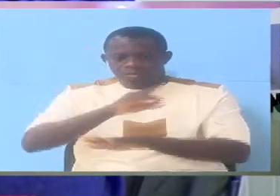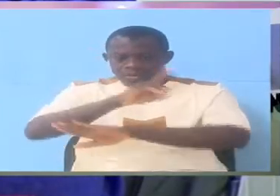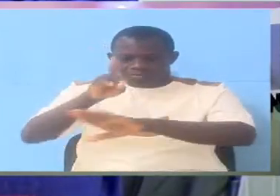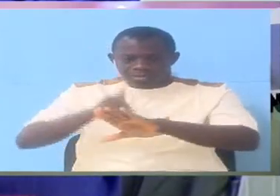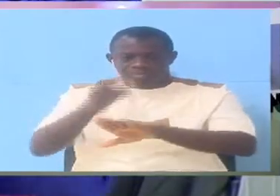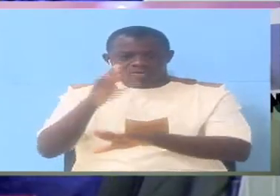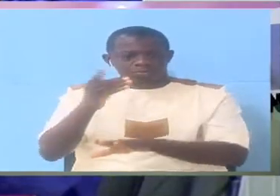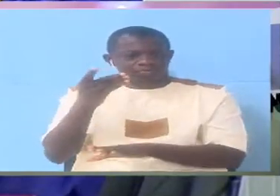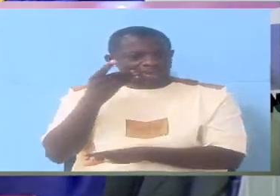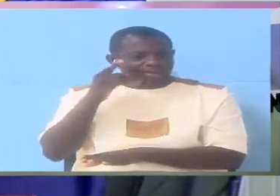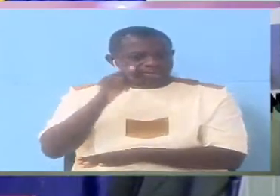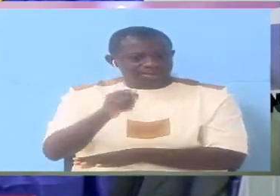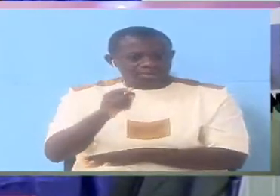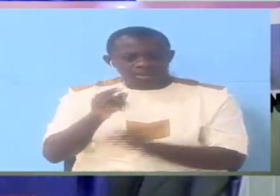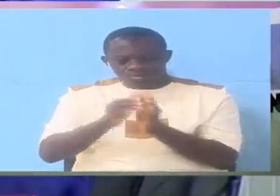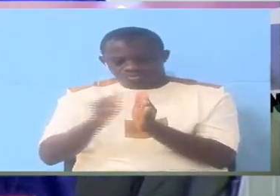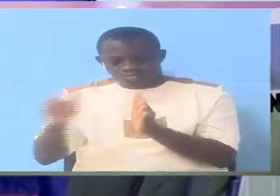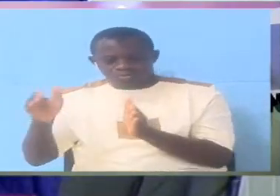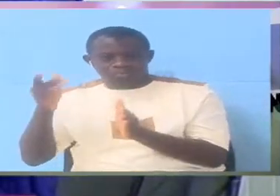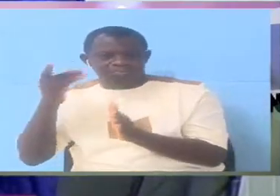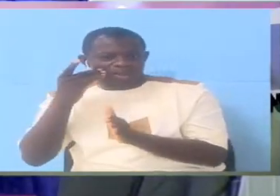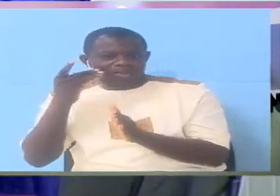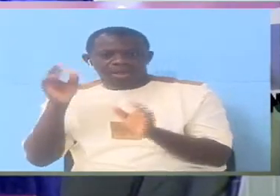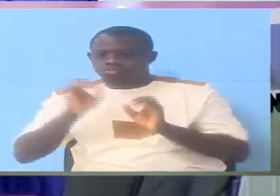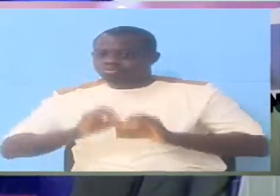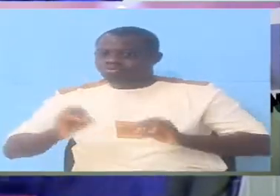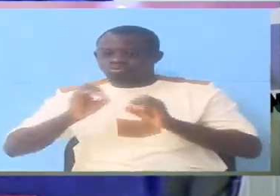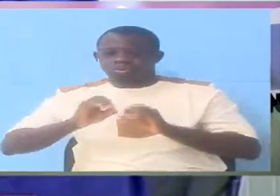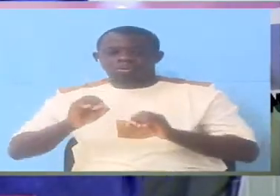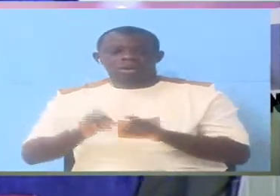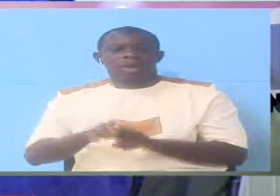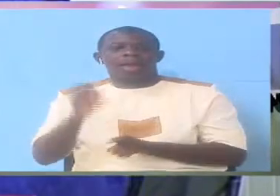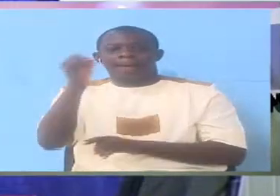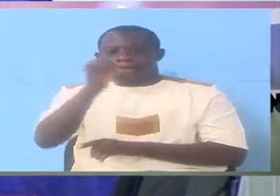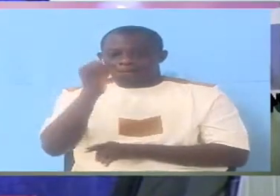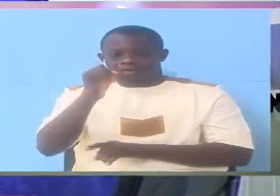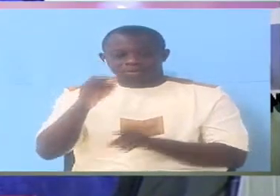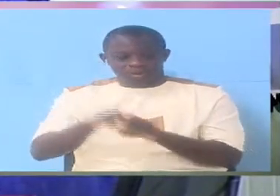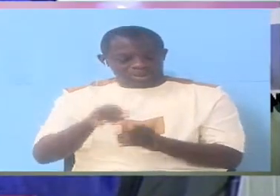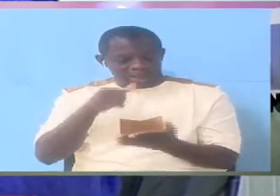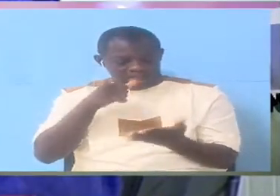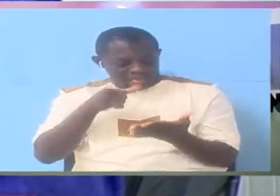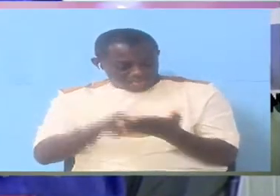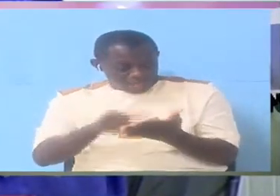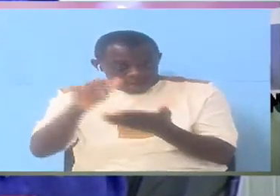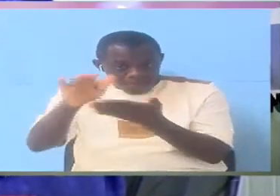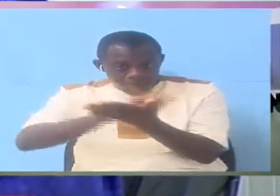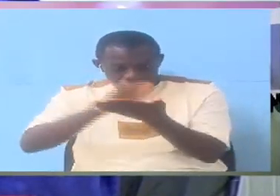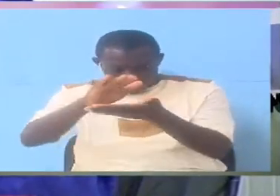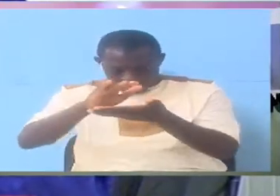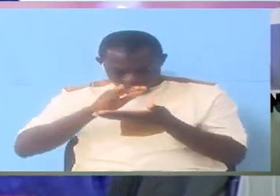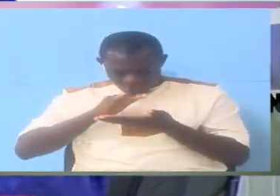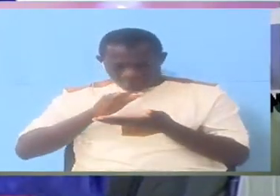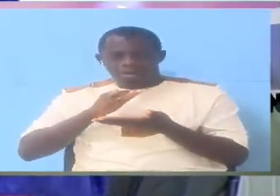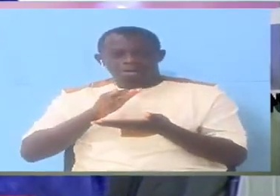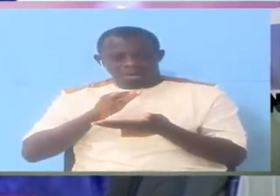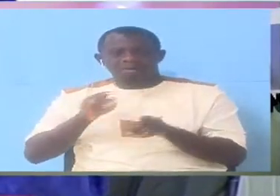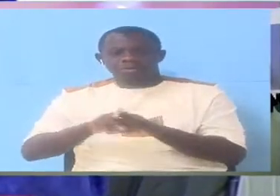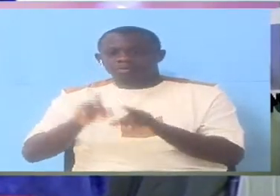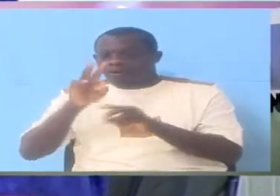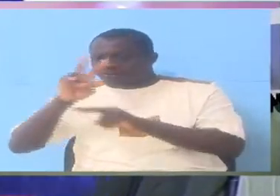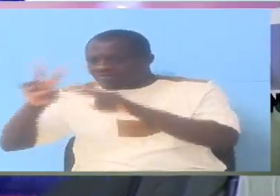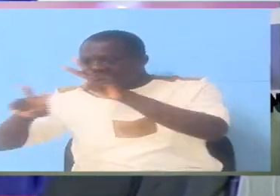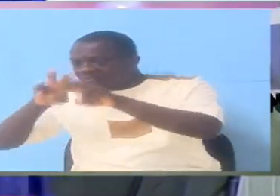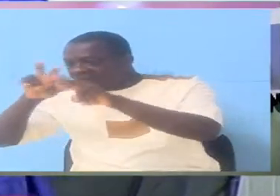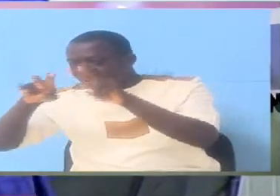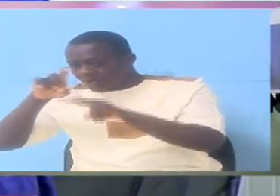to this date. Kadu woldol be kela sere yaro ni be dogo ni kandula do isafo no le ngado ila application no ibasa vela ngado go edula kare from